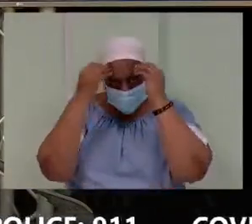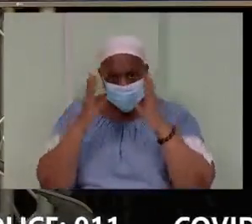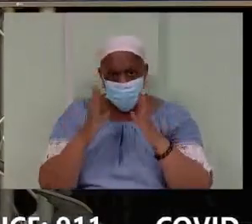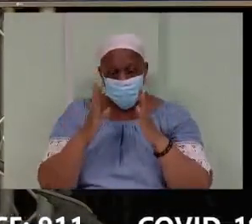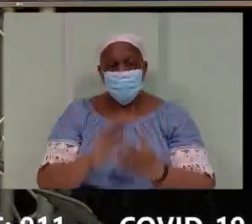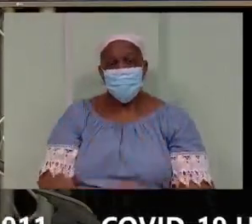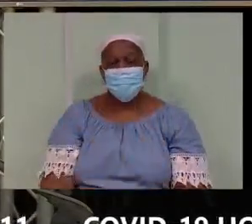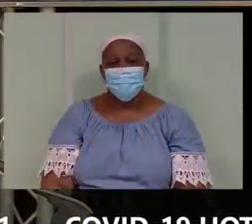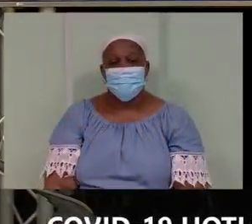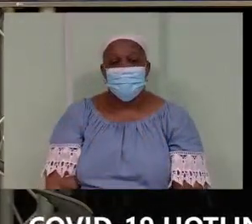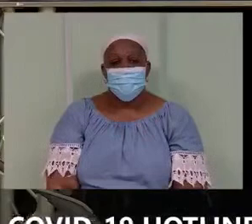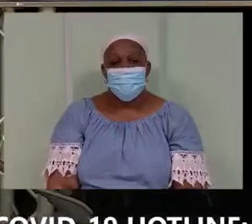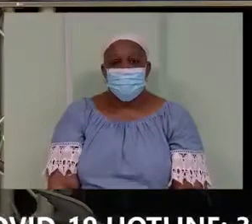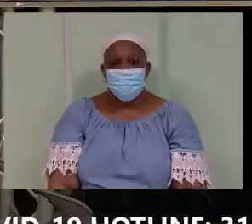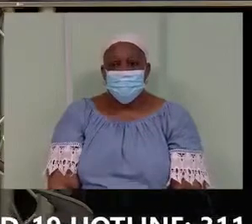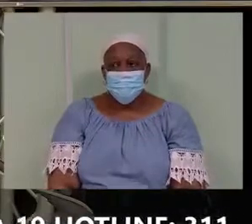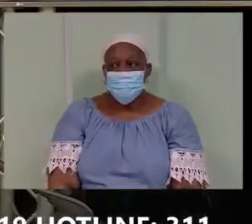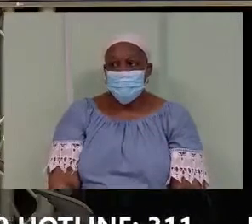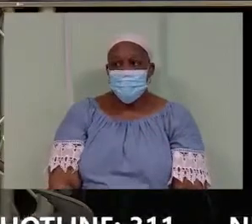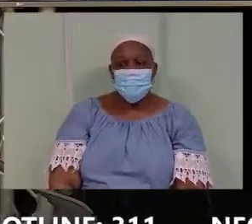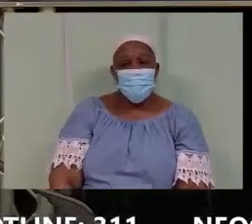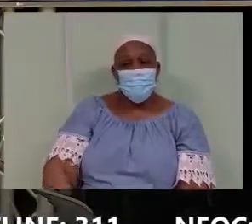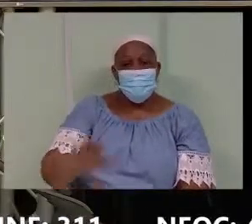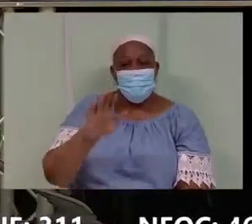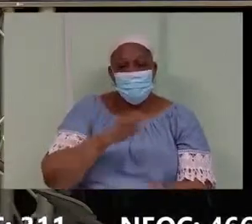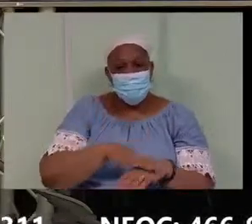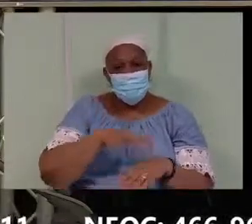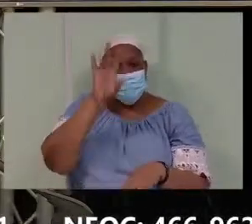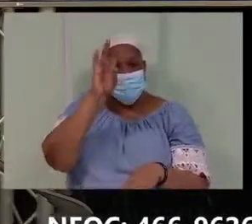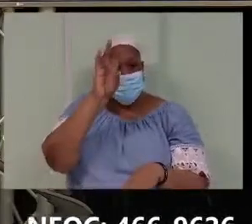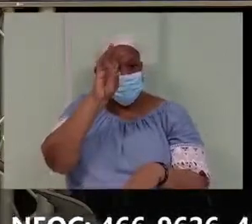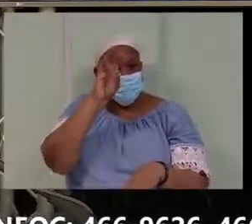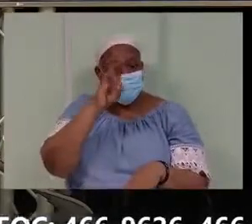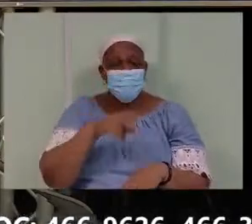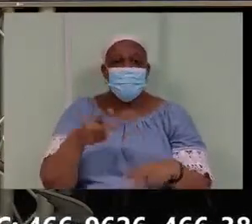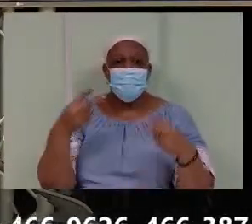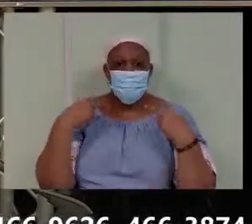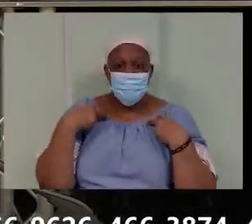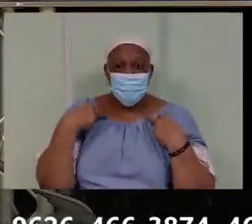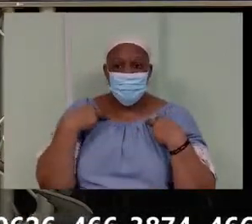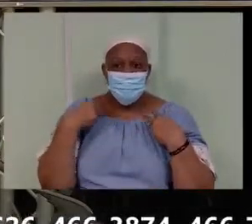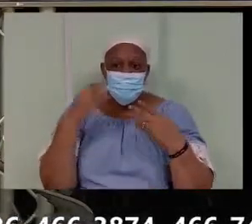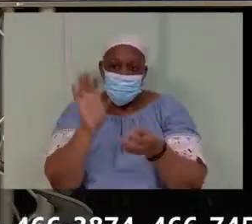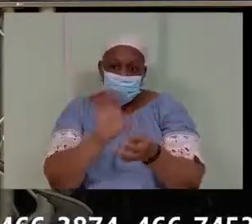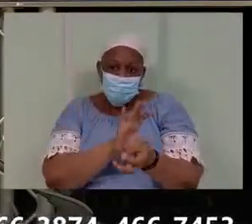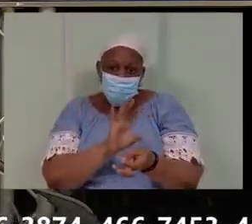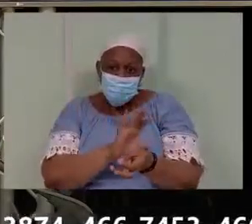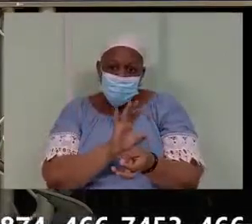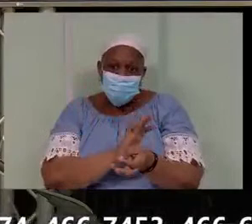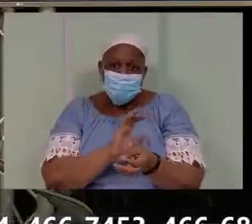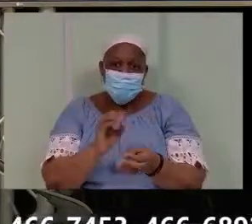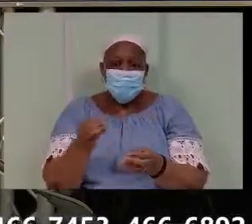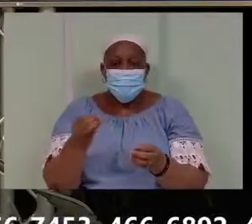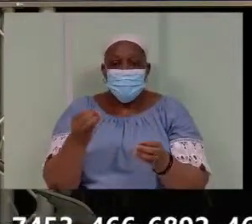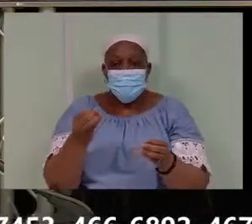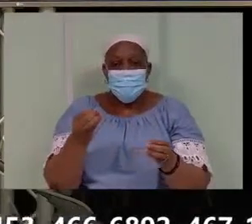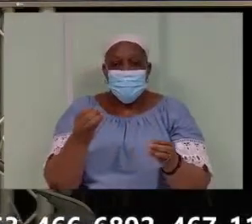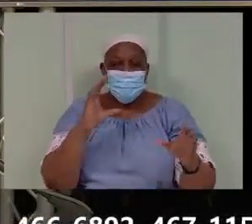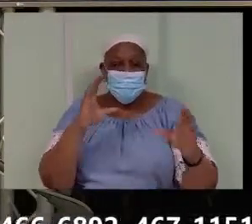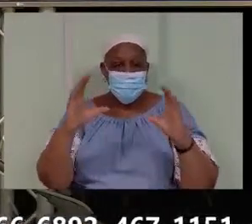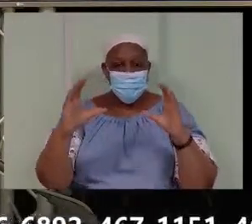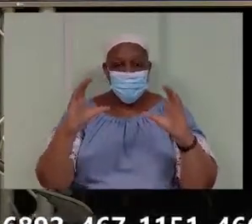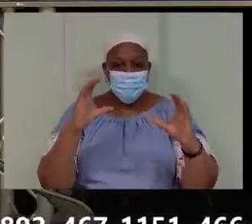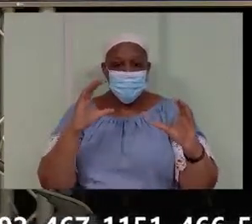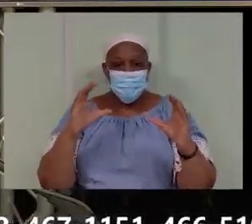official opening via virtual ceremony, where the Honorable Minister of Education would